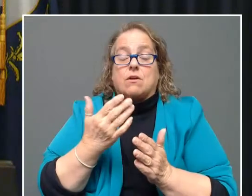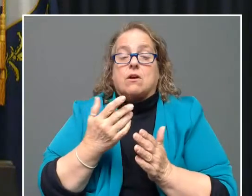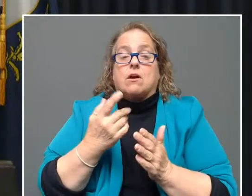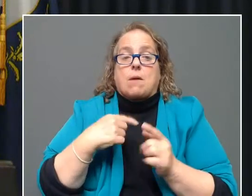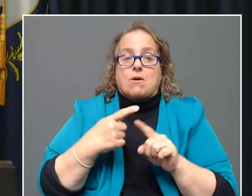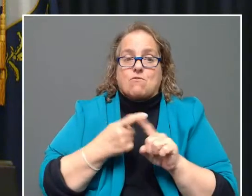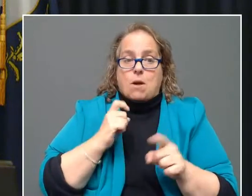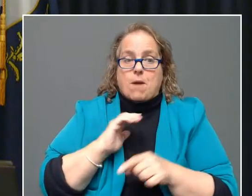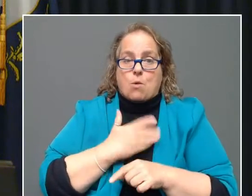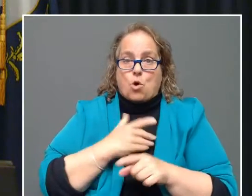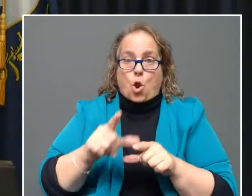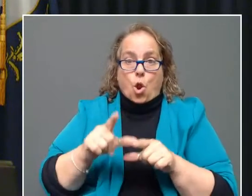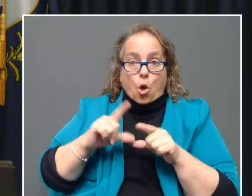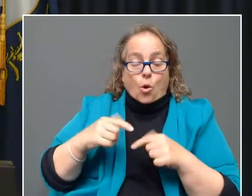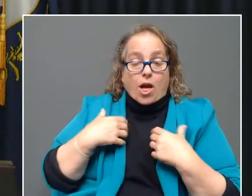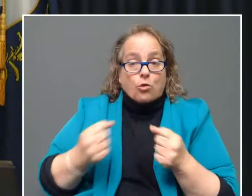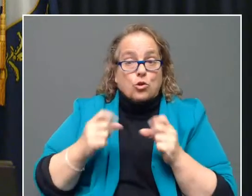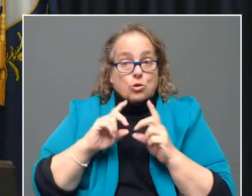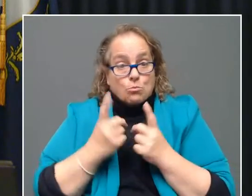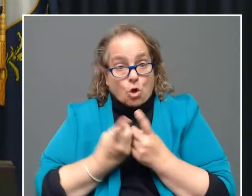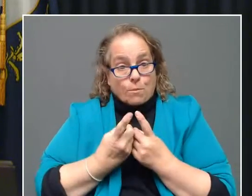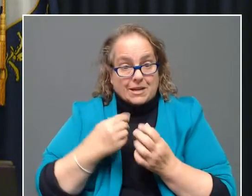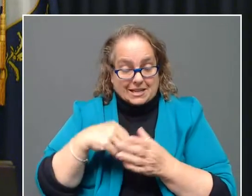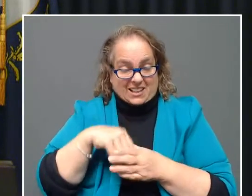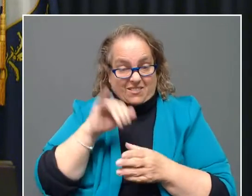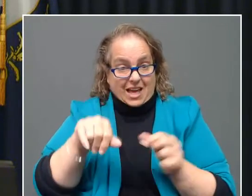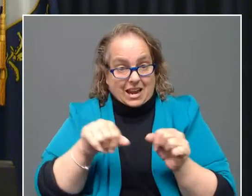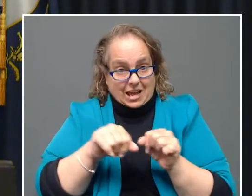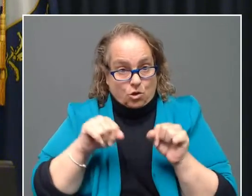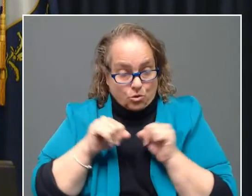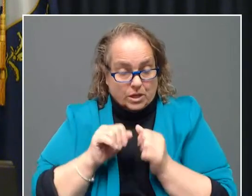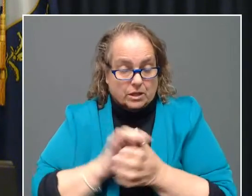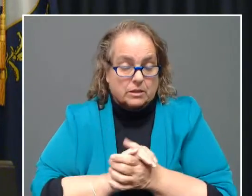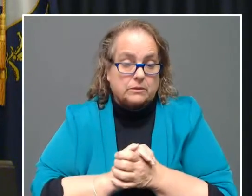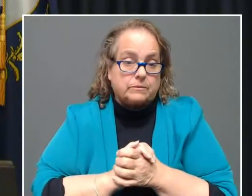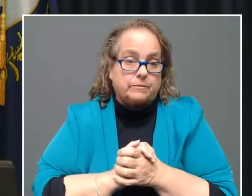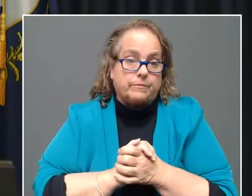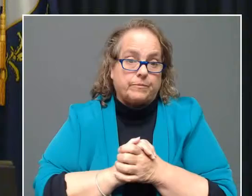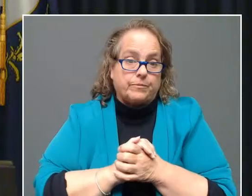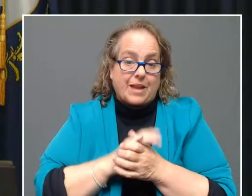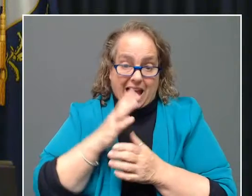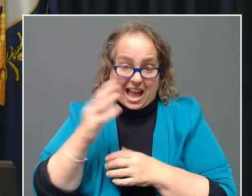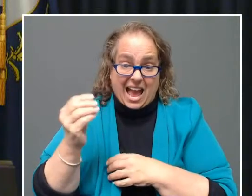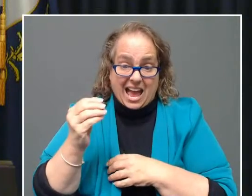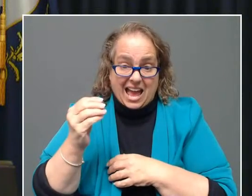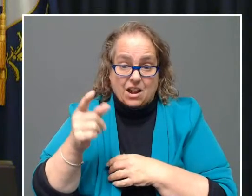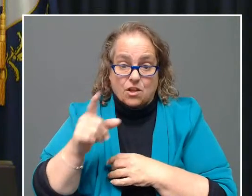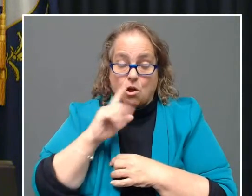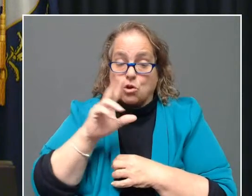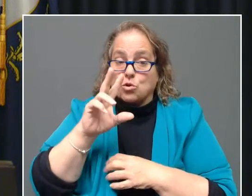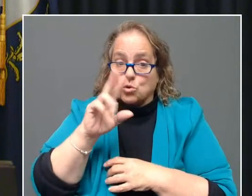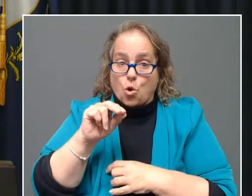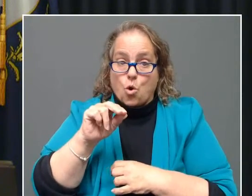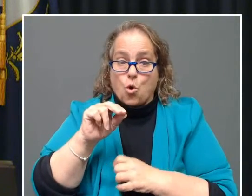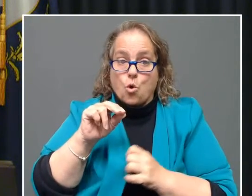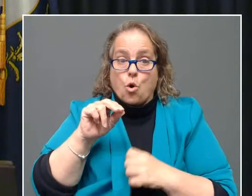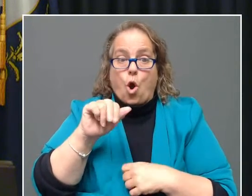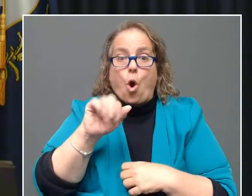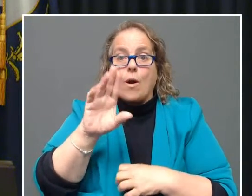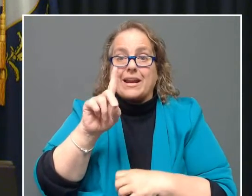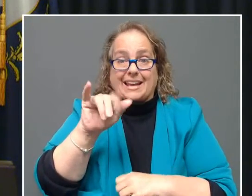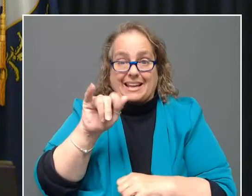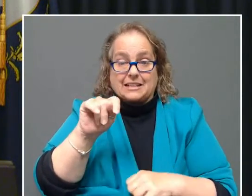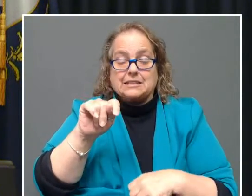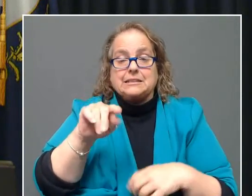health departments in that method, and there are no audit deaths to report